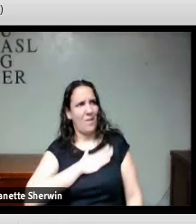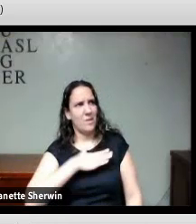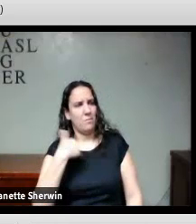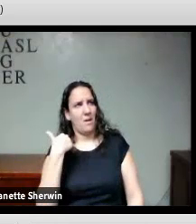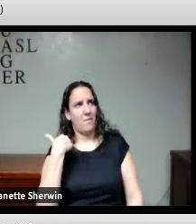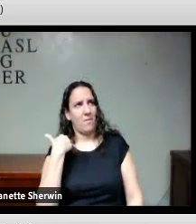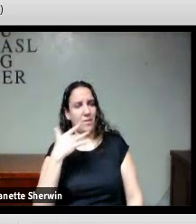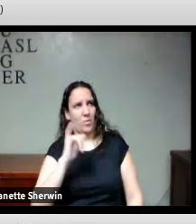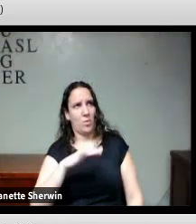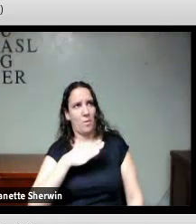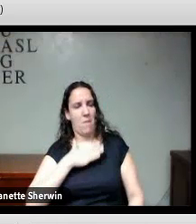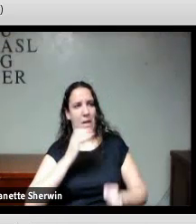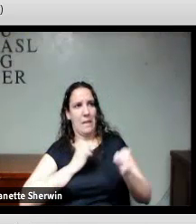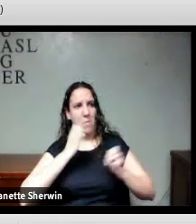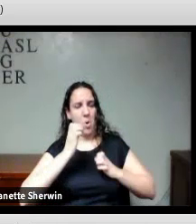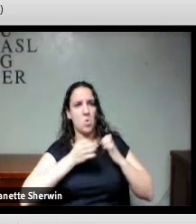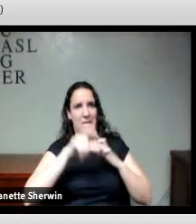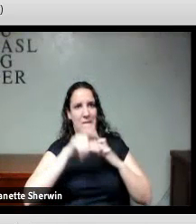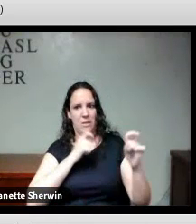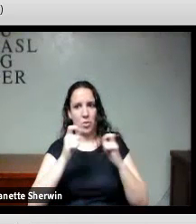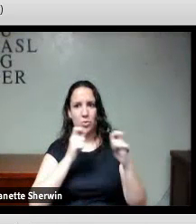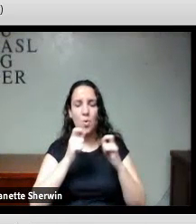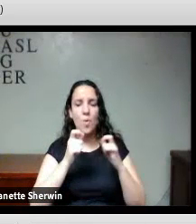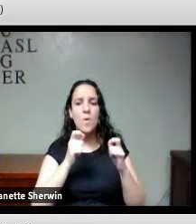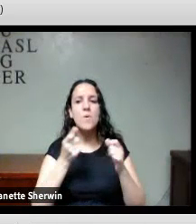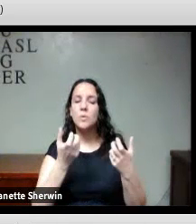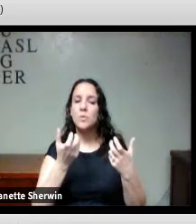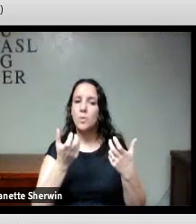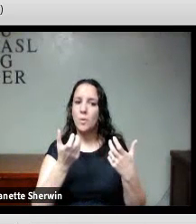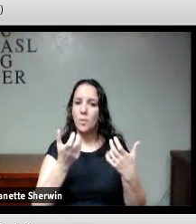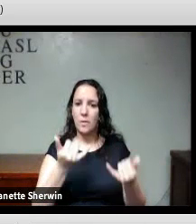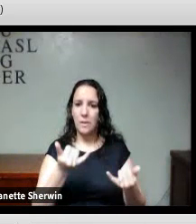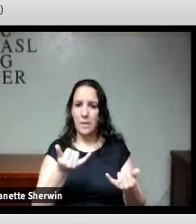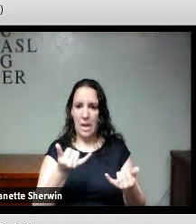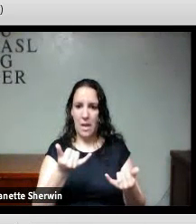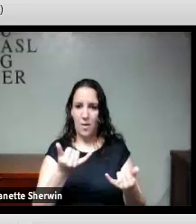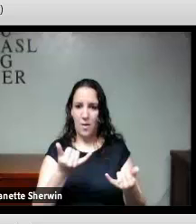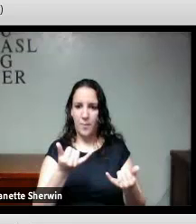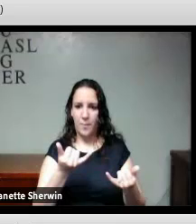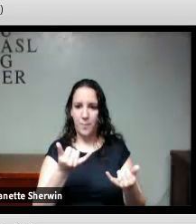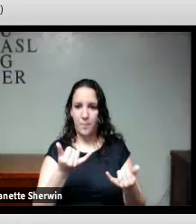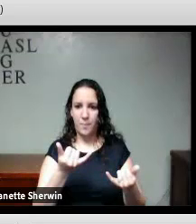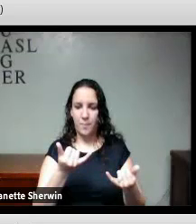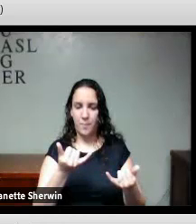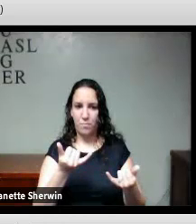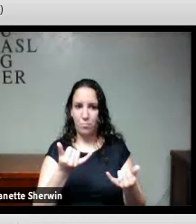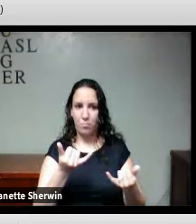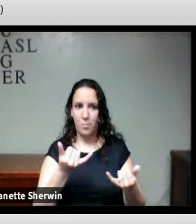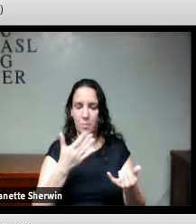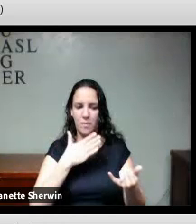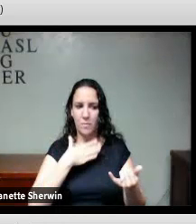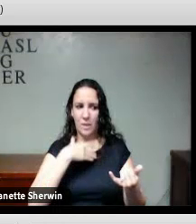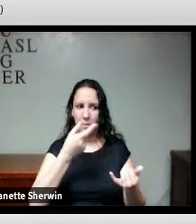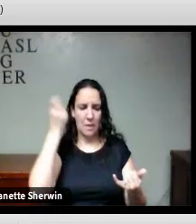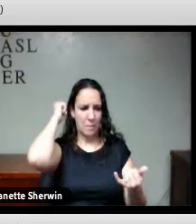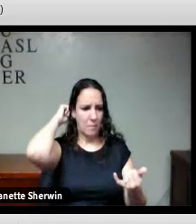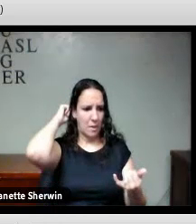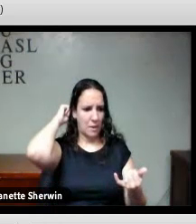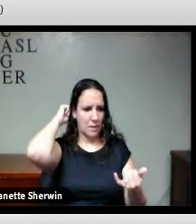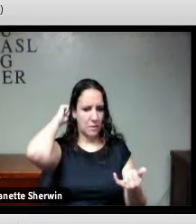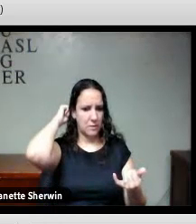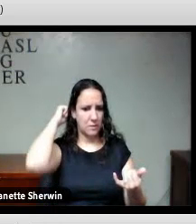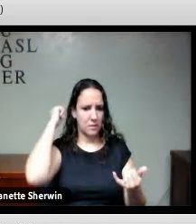emotion and I need to control my own emotion. So now when I find myself getting defensive or angry, I will actually in my mind say, why are